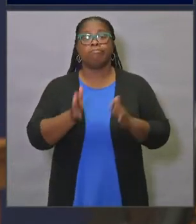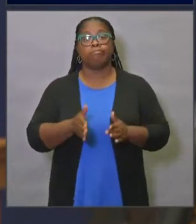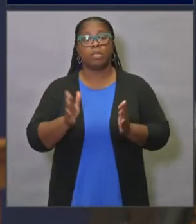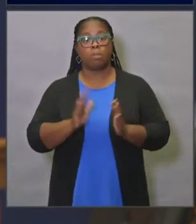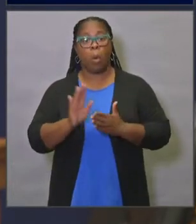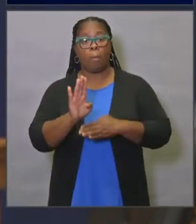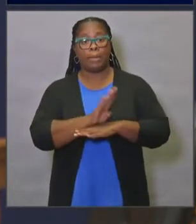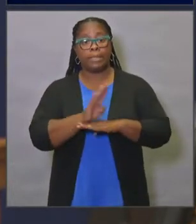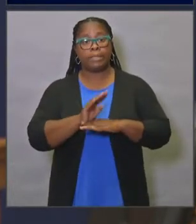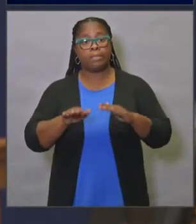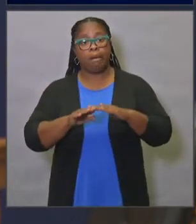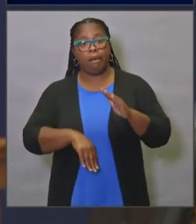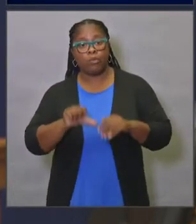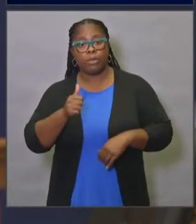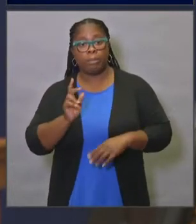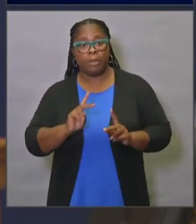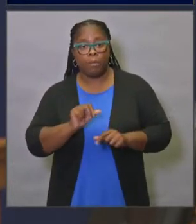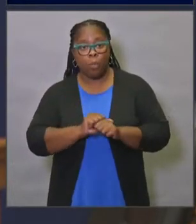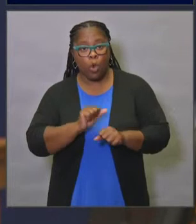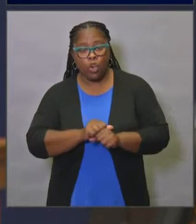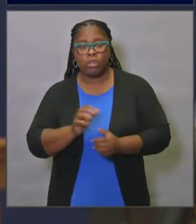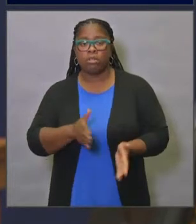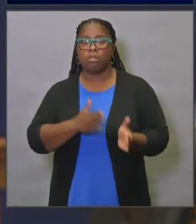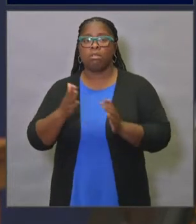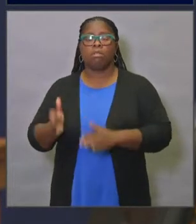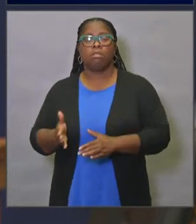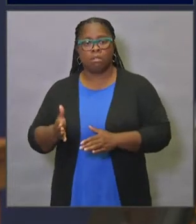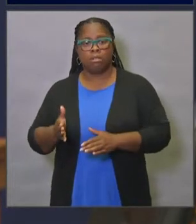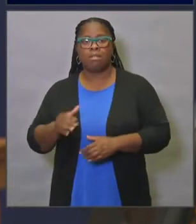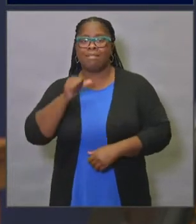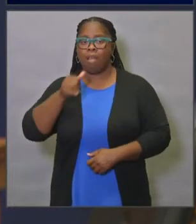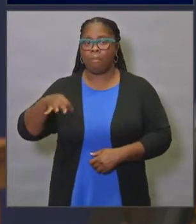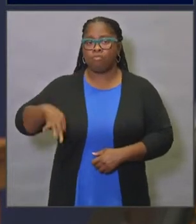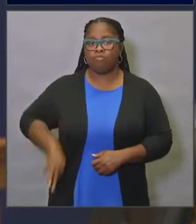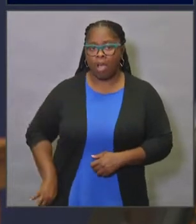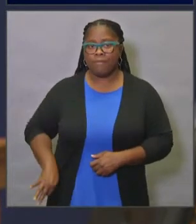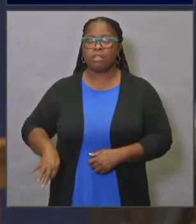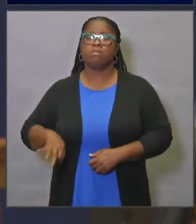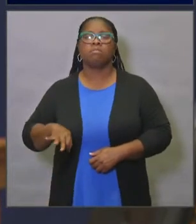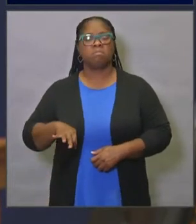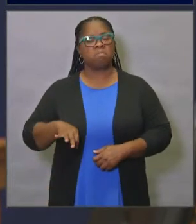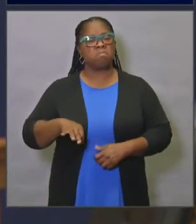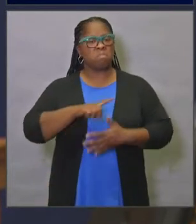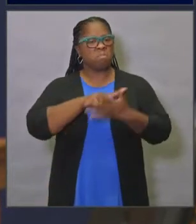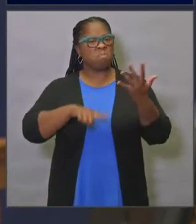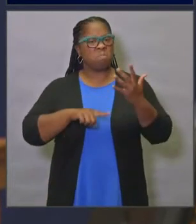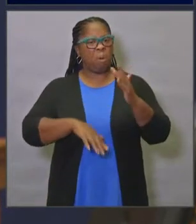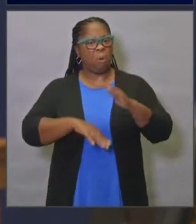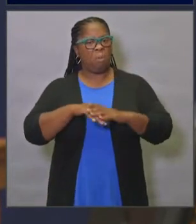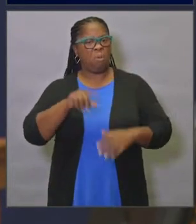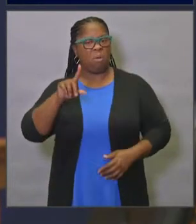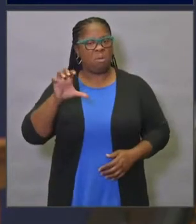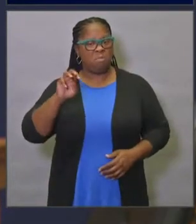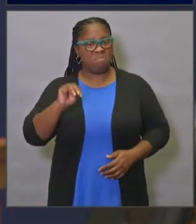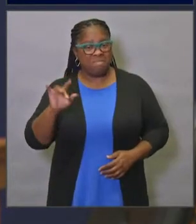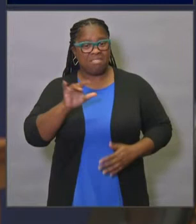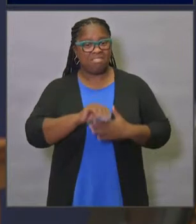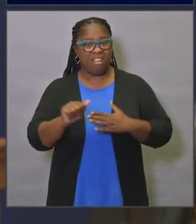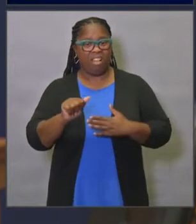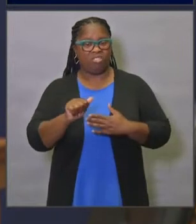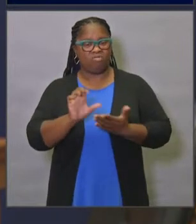with almost $100 million total allocated. The 4th round opens today and will last through this